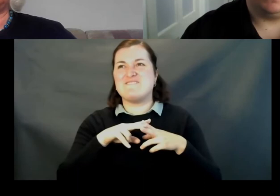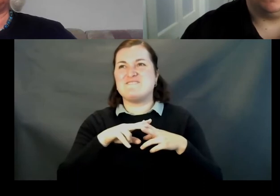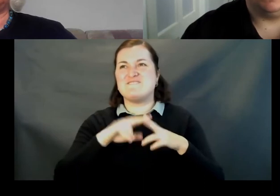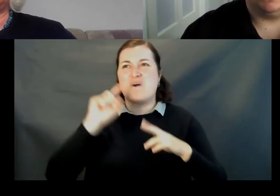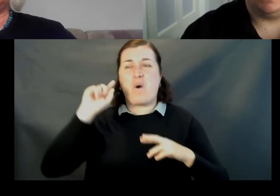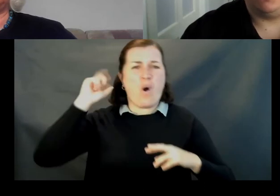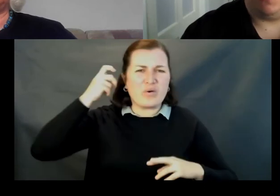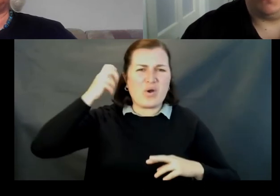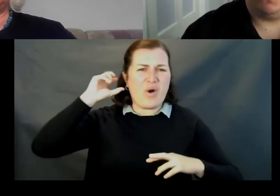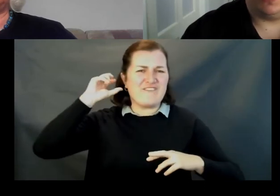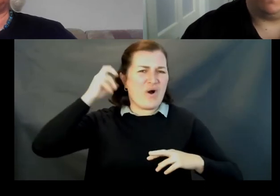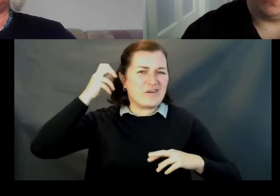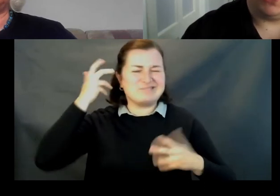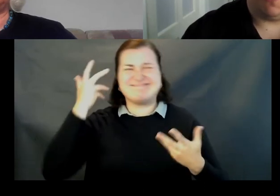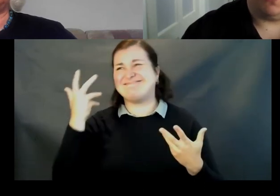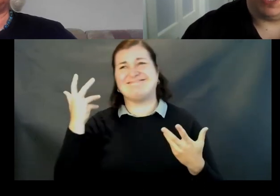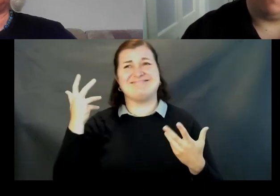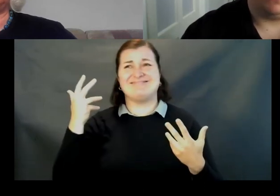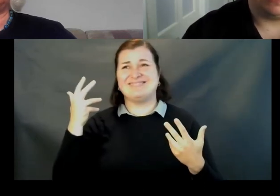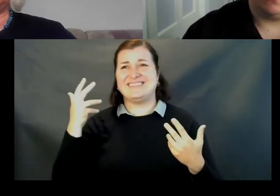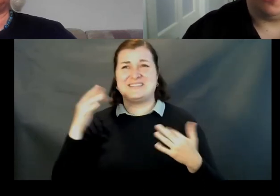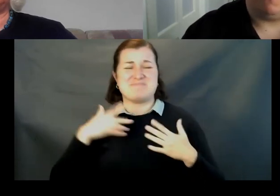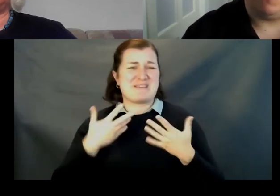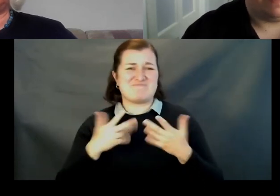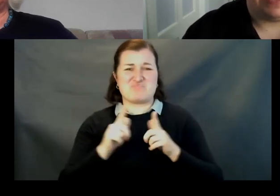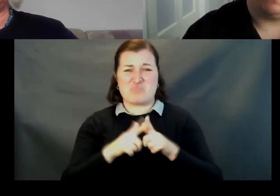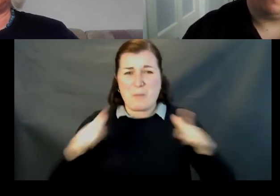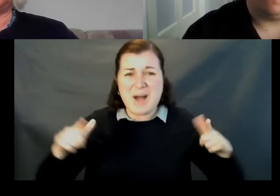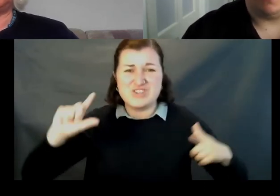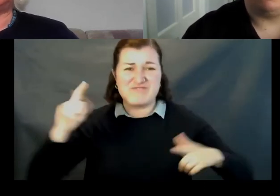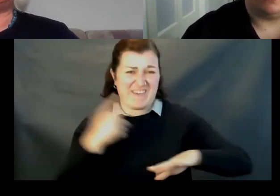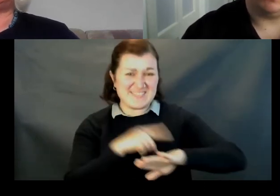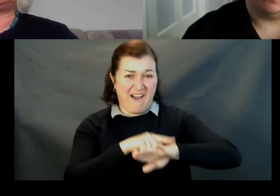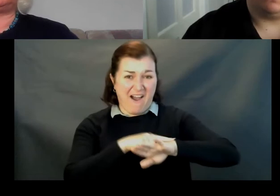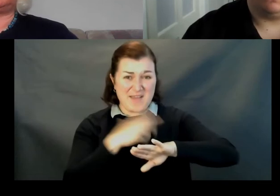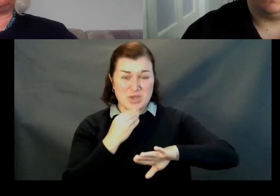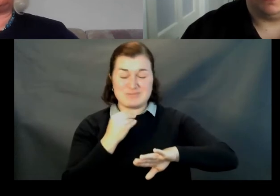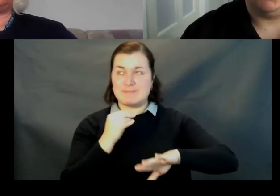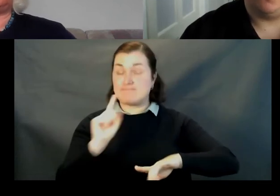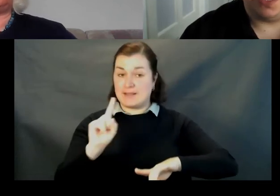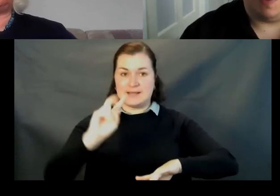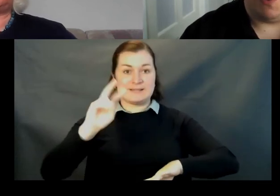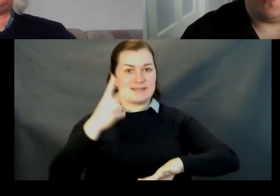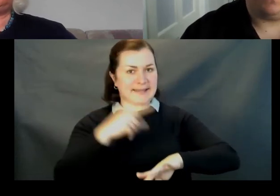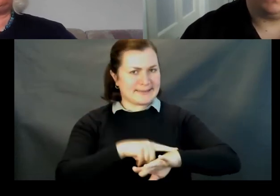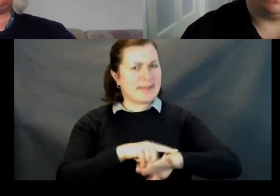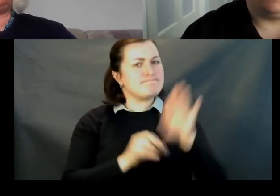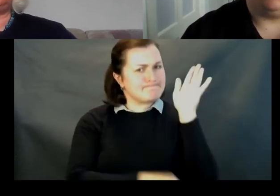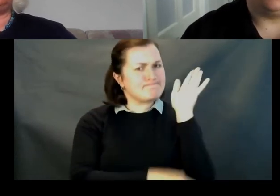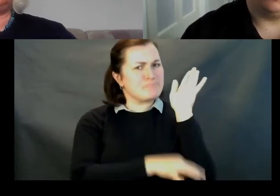which it's quite daunting as the first time using it, but the second time it was a bit better, and I felt like, oh, actually I can enjoy this a bit